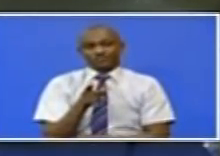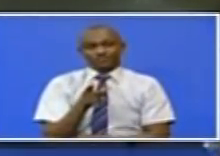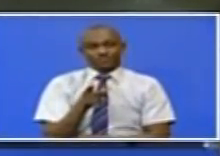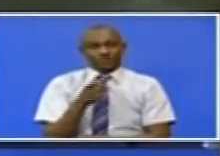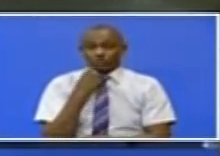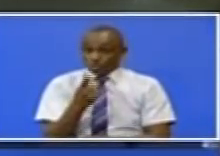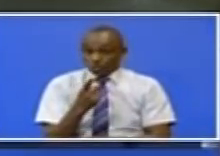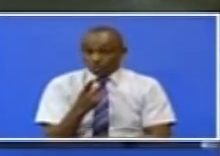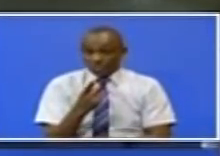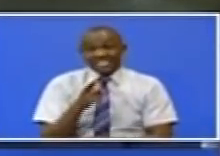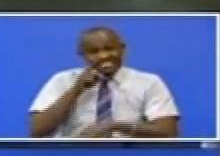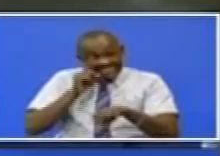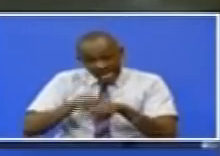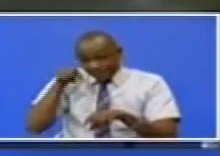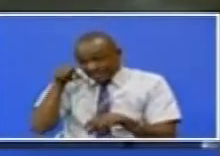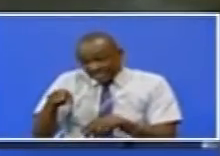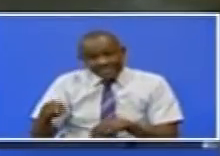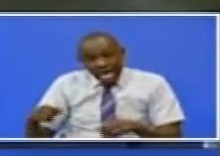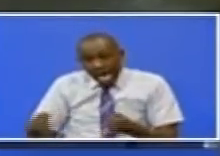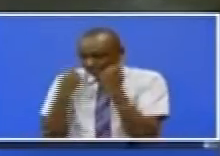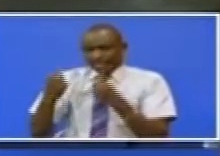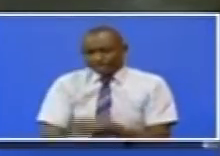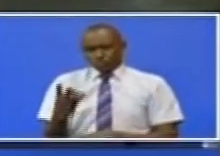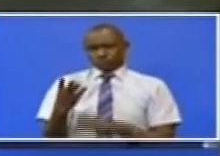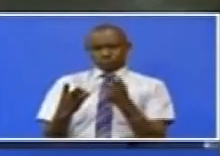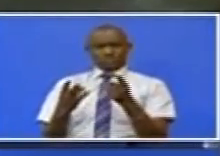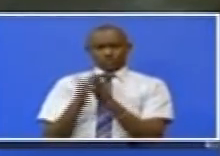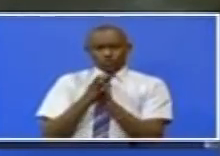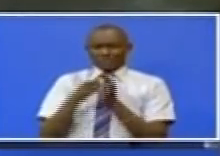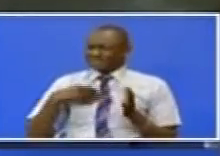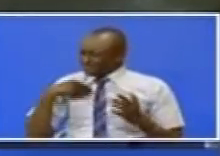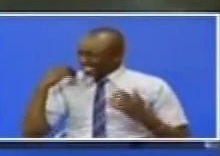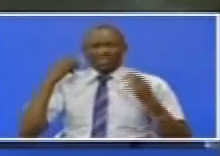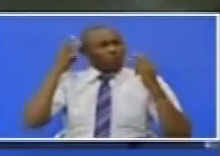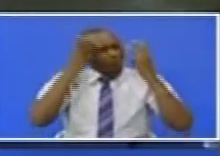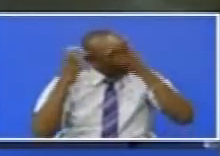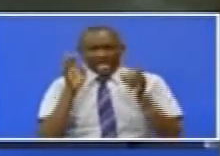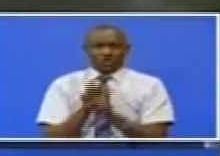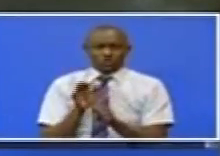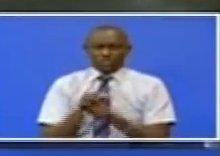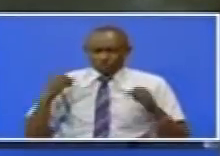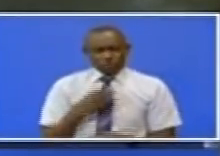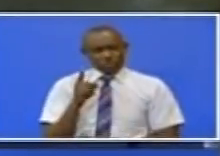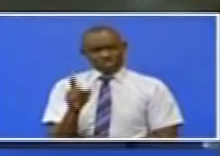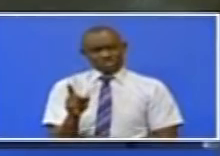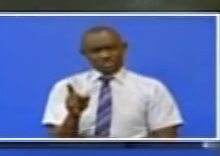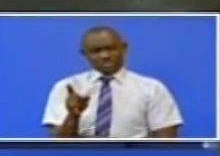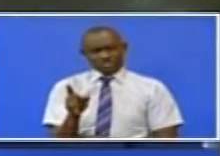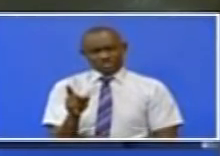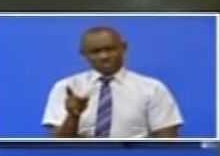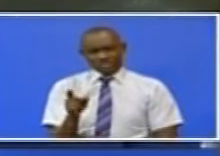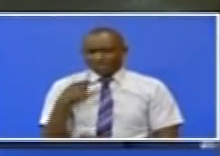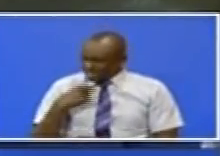So when these allegations were made, I was really perturbed, and I would